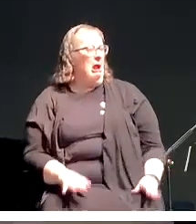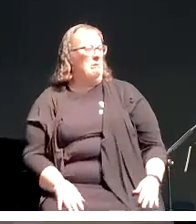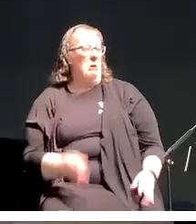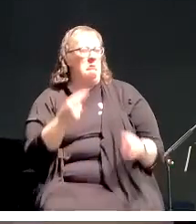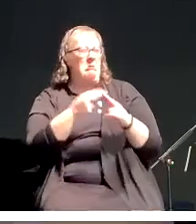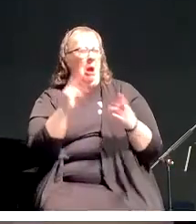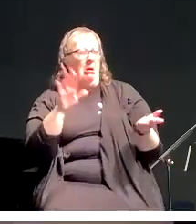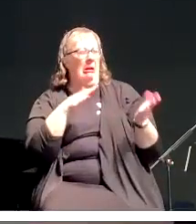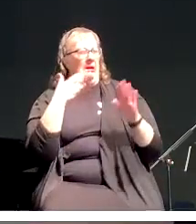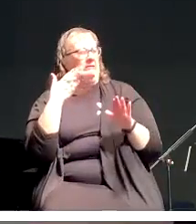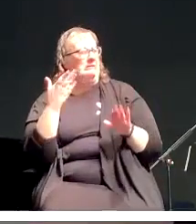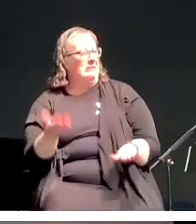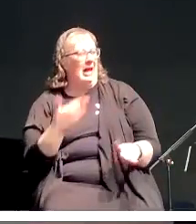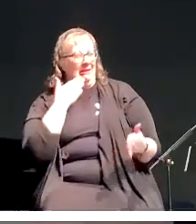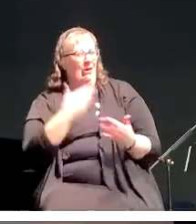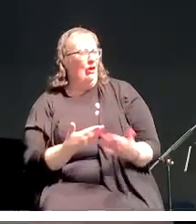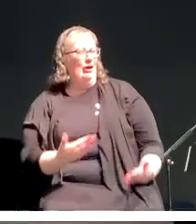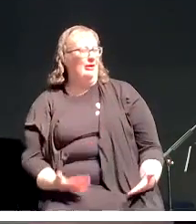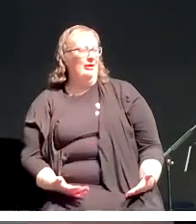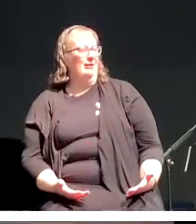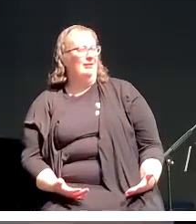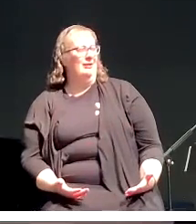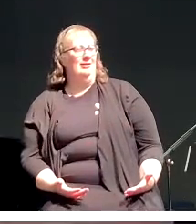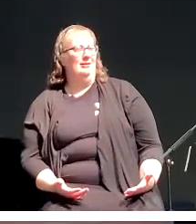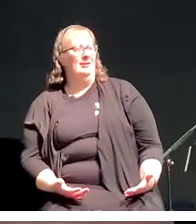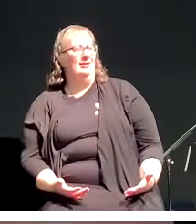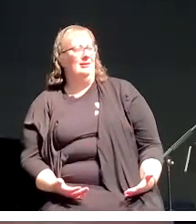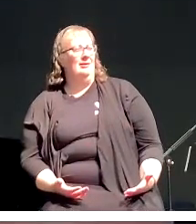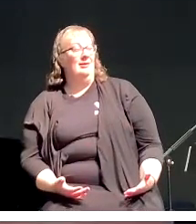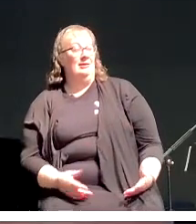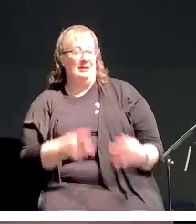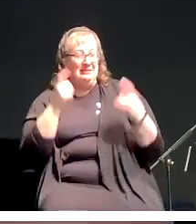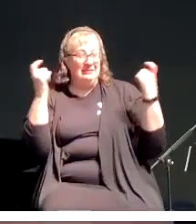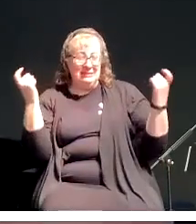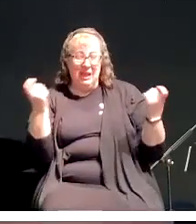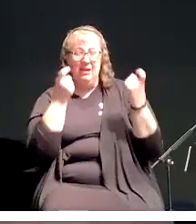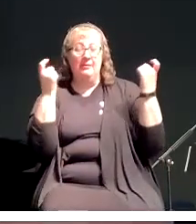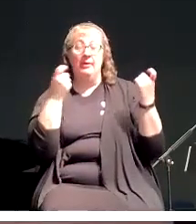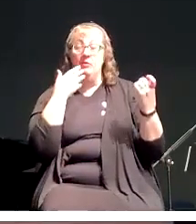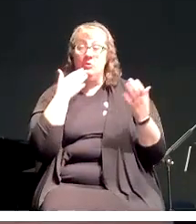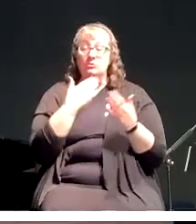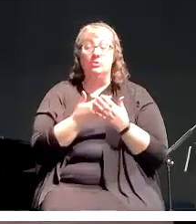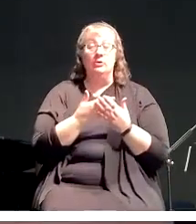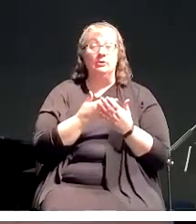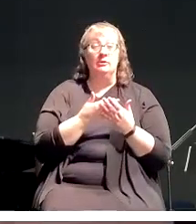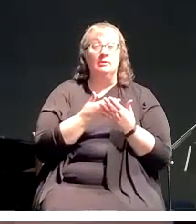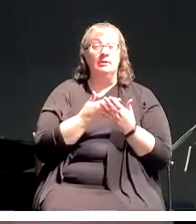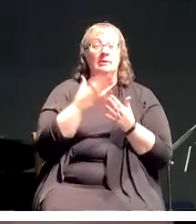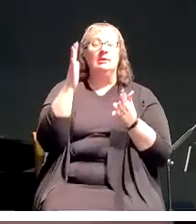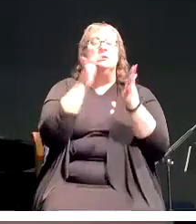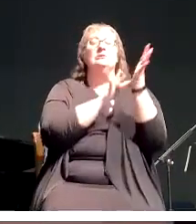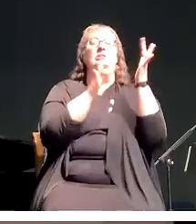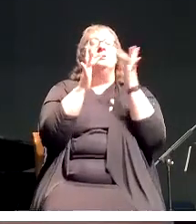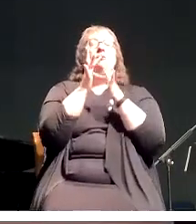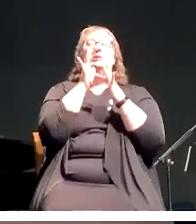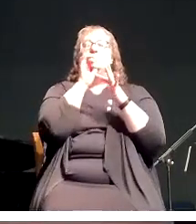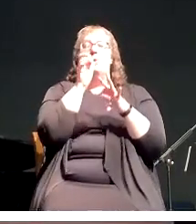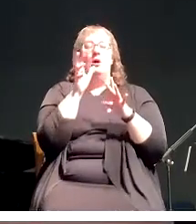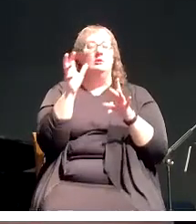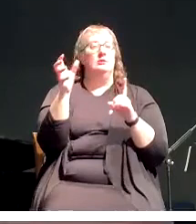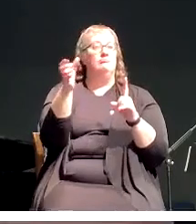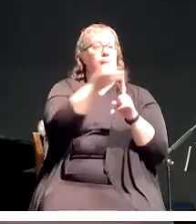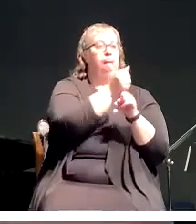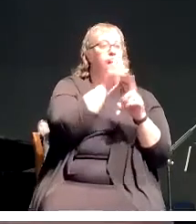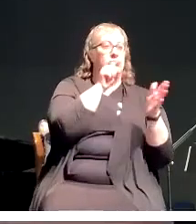call his death good. It is celebrated. It was good. Jesus wasn't captured and